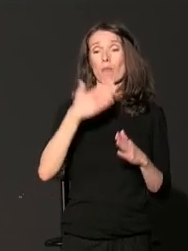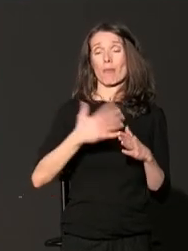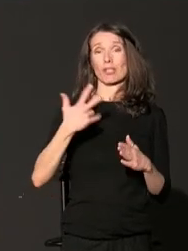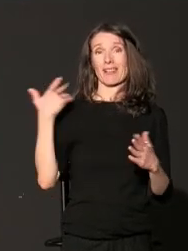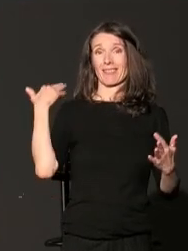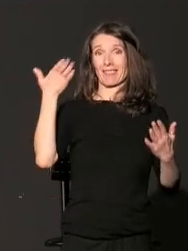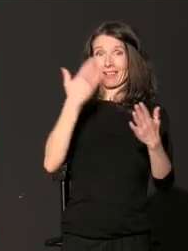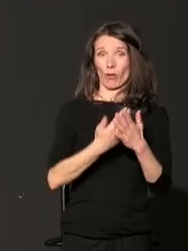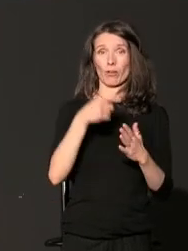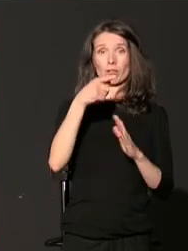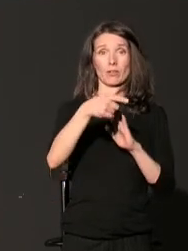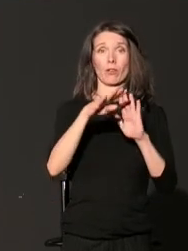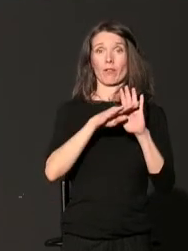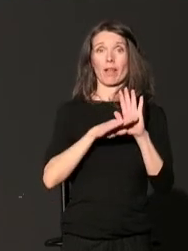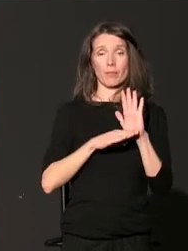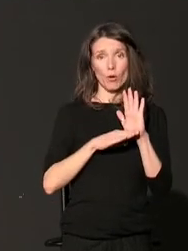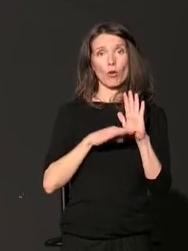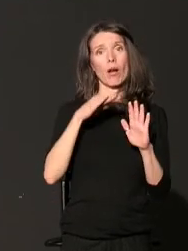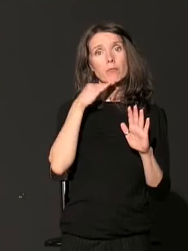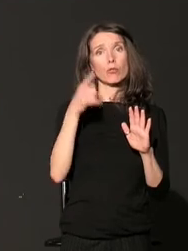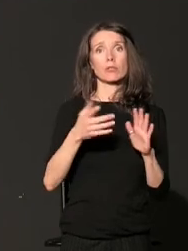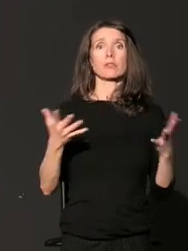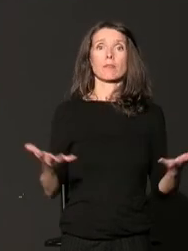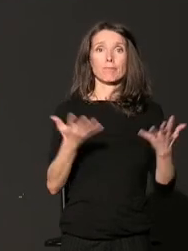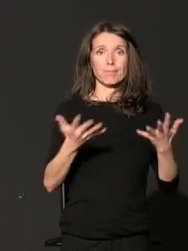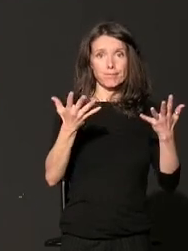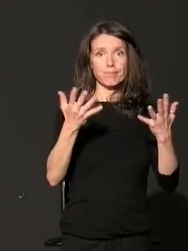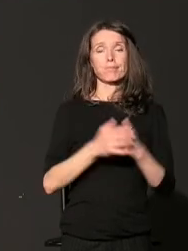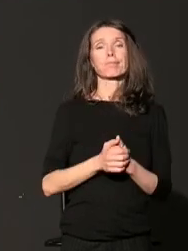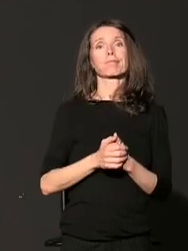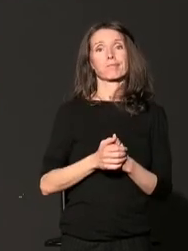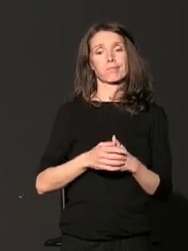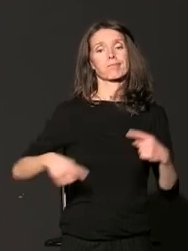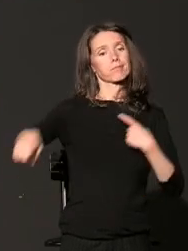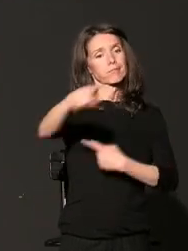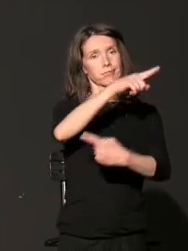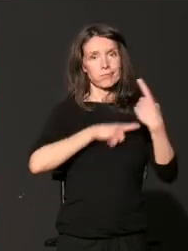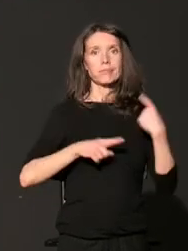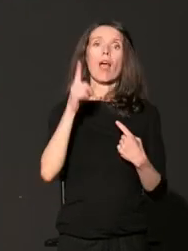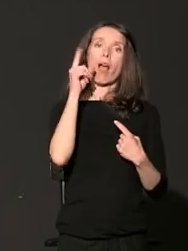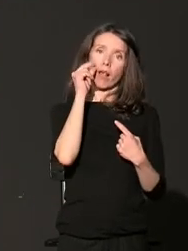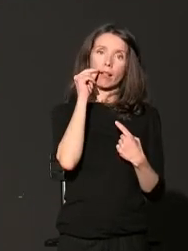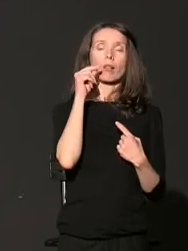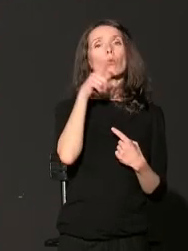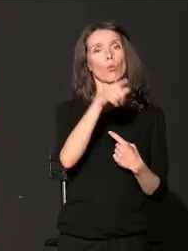people's ability to give. And again, when we started this three and a half years ago, we really saw a lot of potential